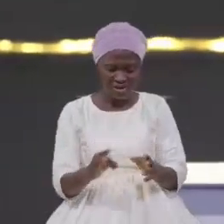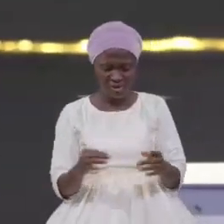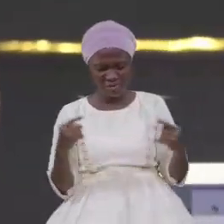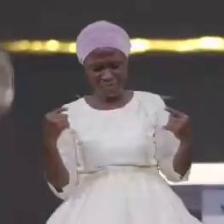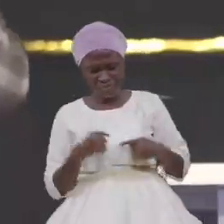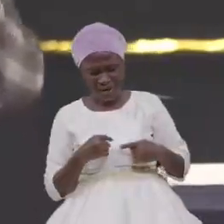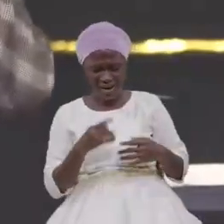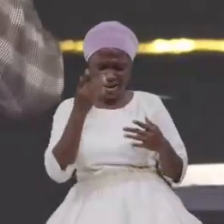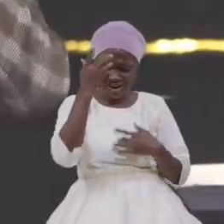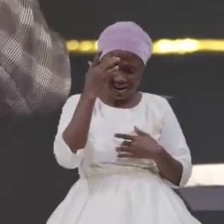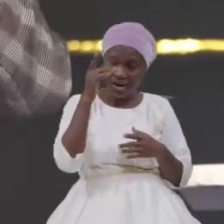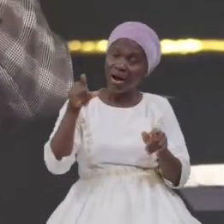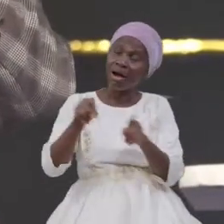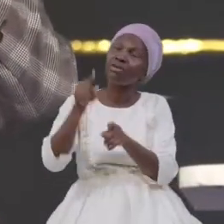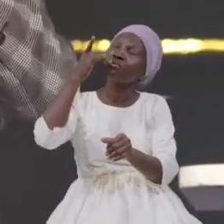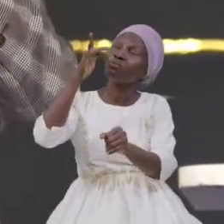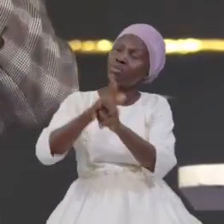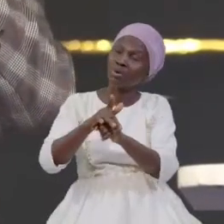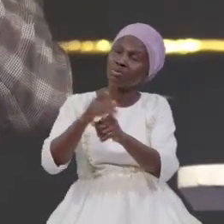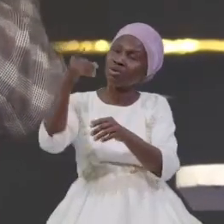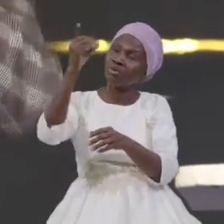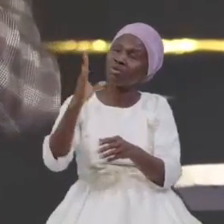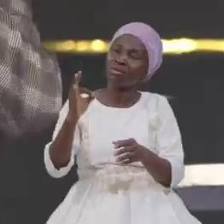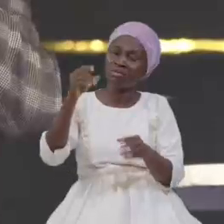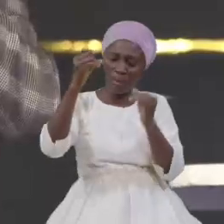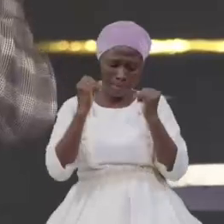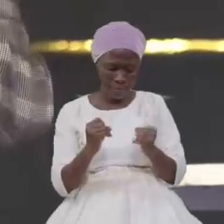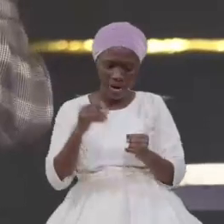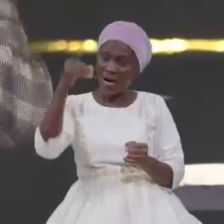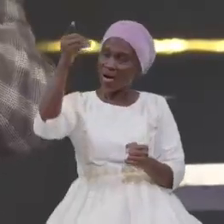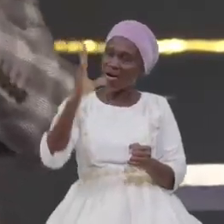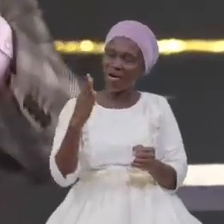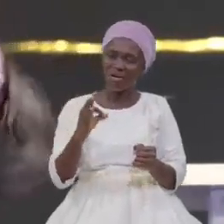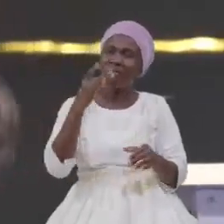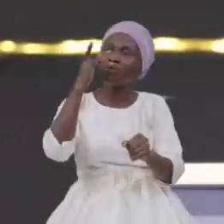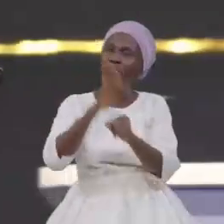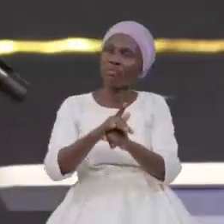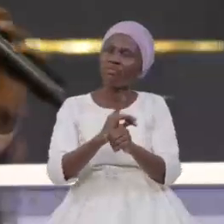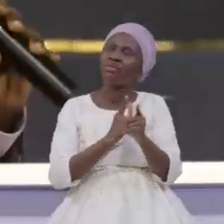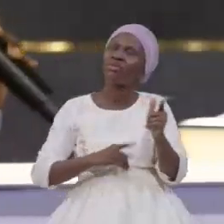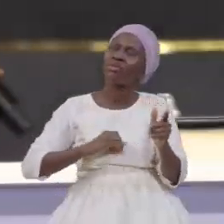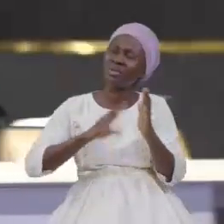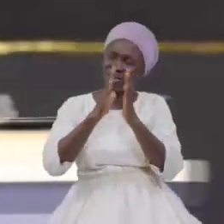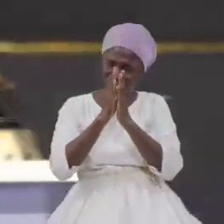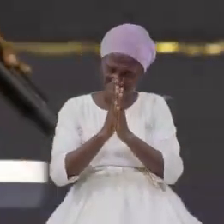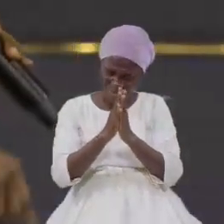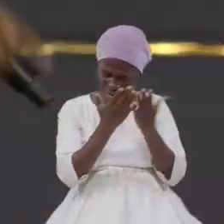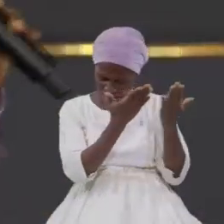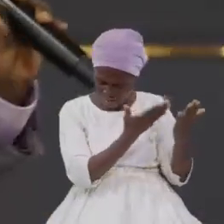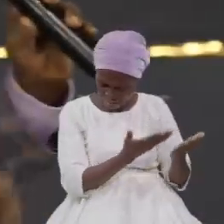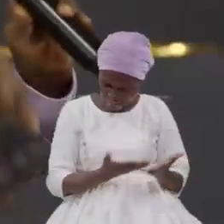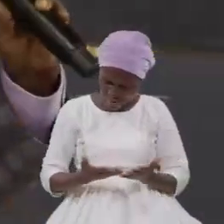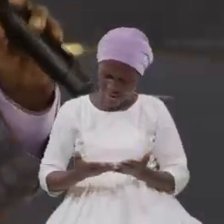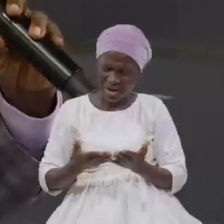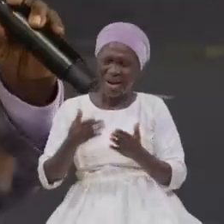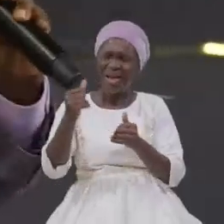have promised, God of power, God of a promise, Lord, I pray, bring every